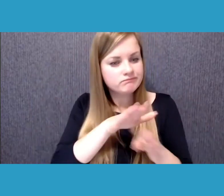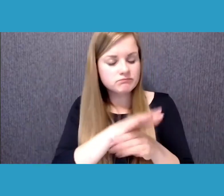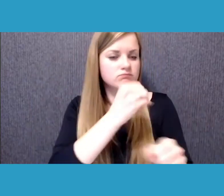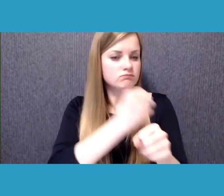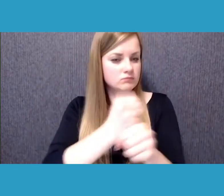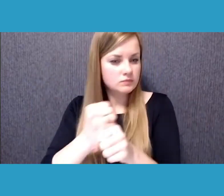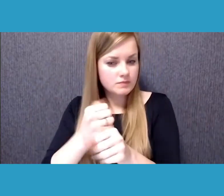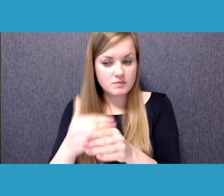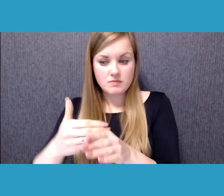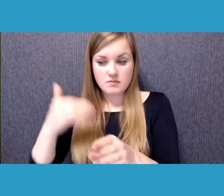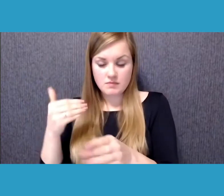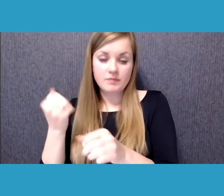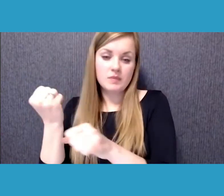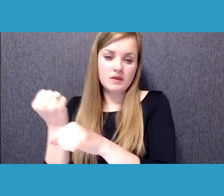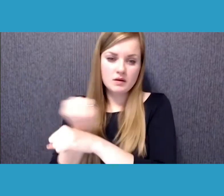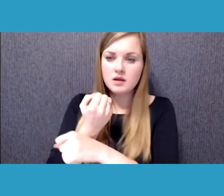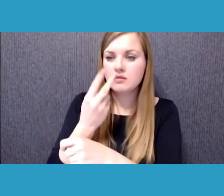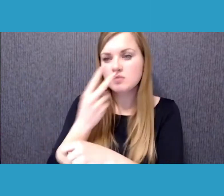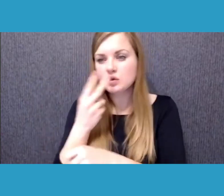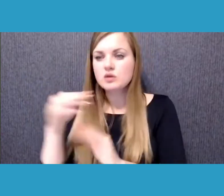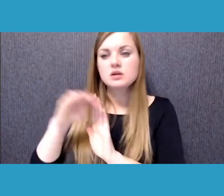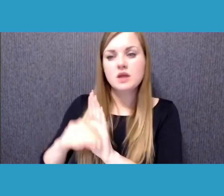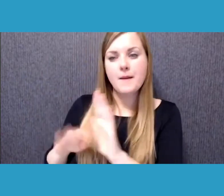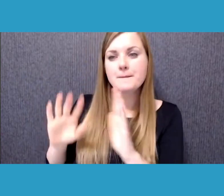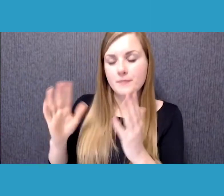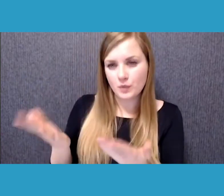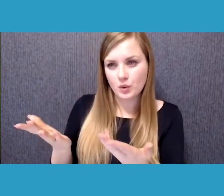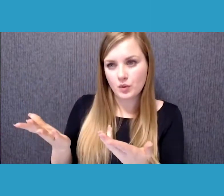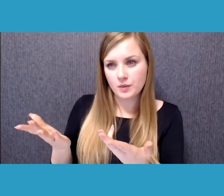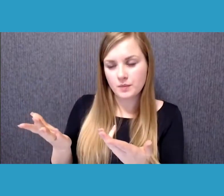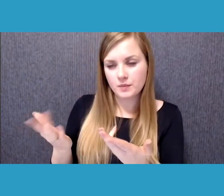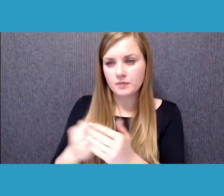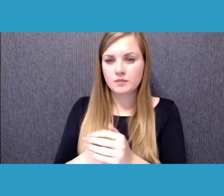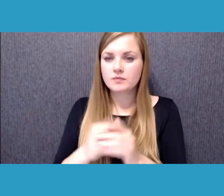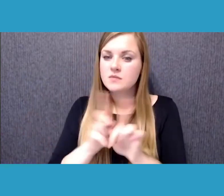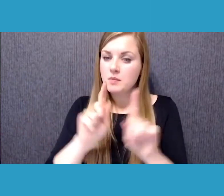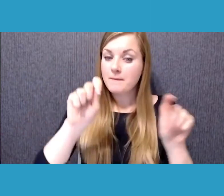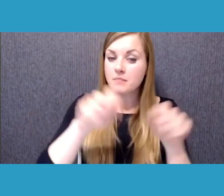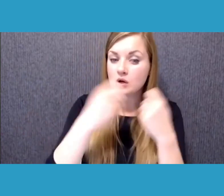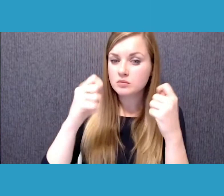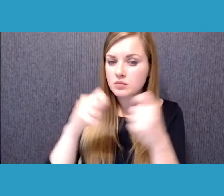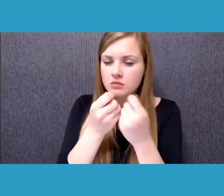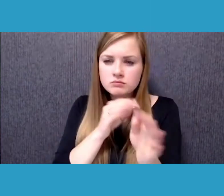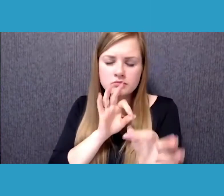of cases with a bias based on sexual orientation vis-a-vis other protected grounds, such as